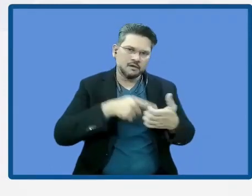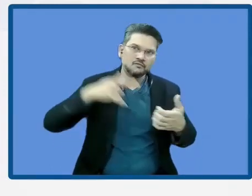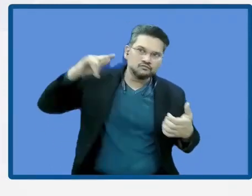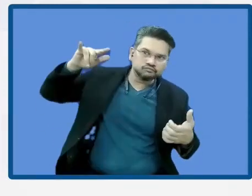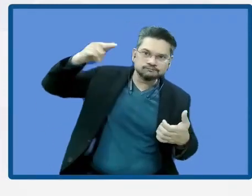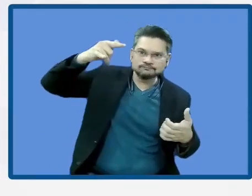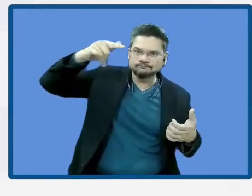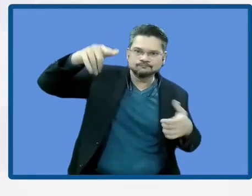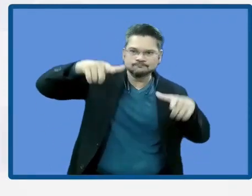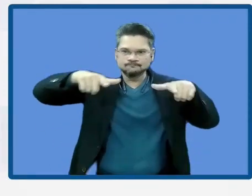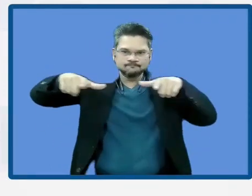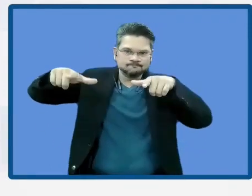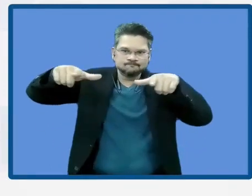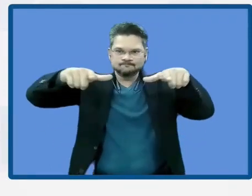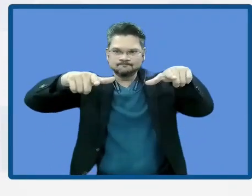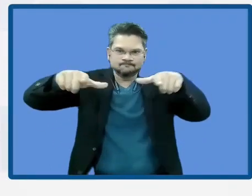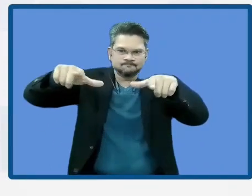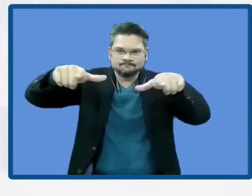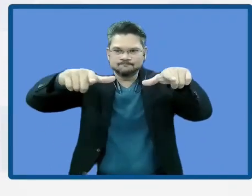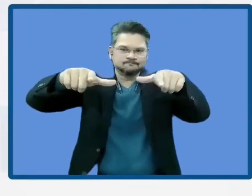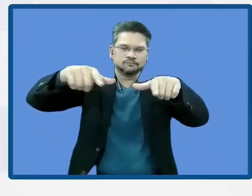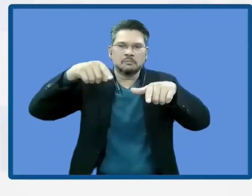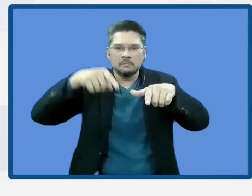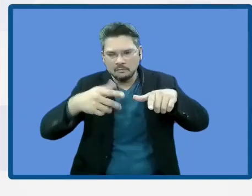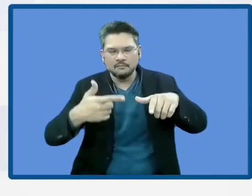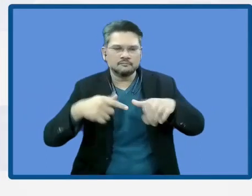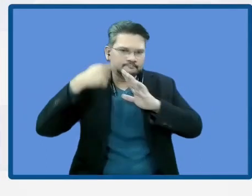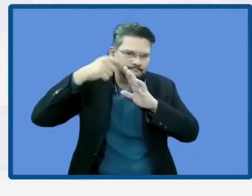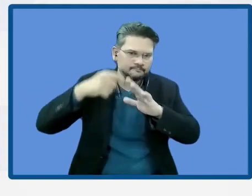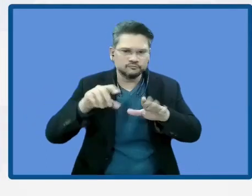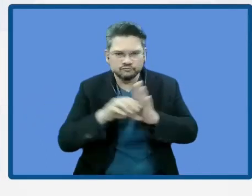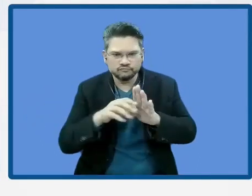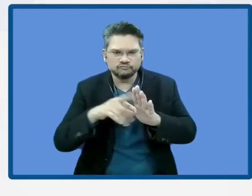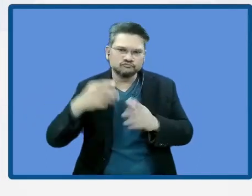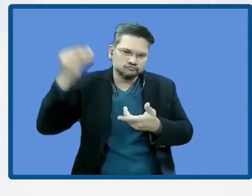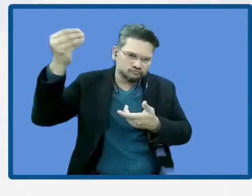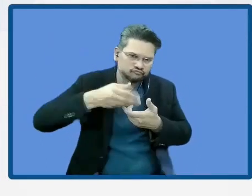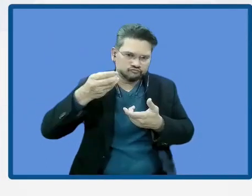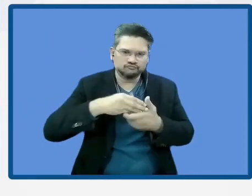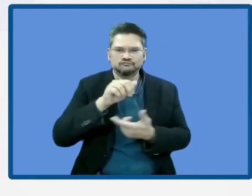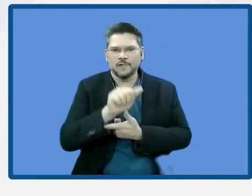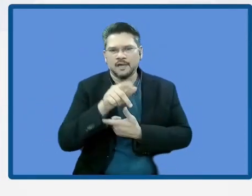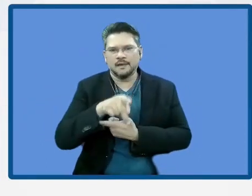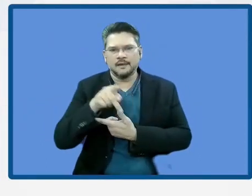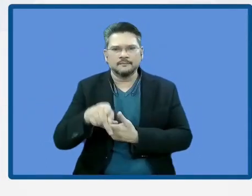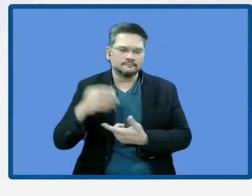volcanoes. We have municipal technicians that use different apps that also help monitor climate